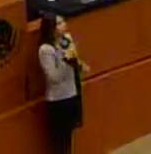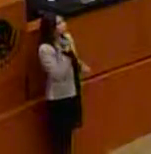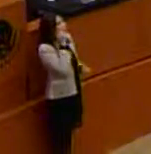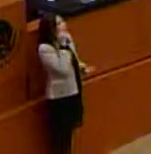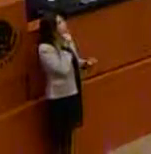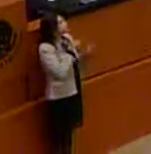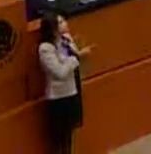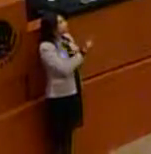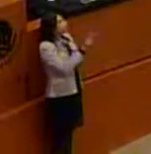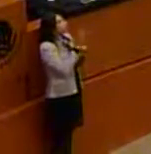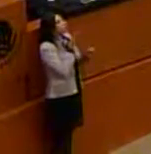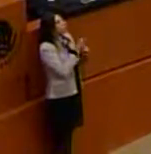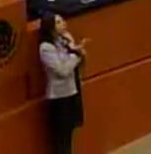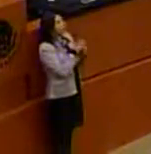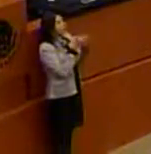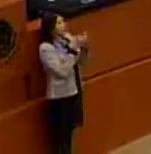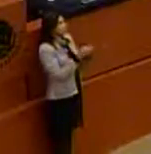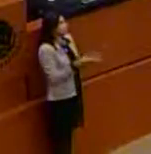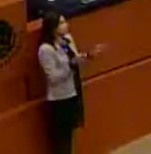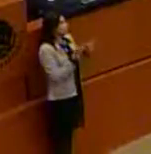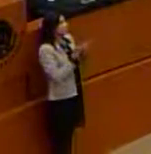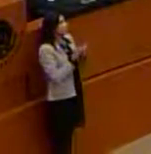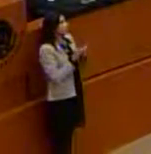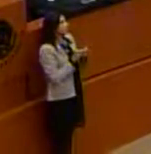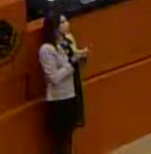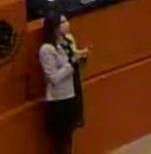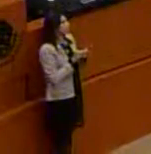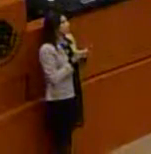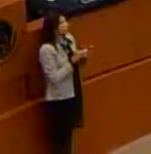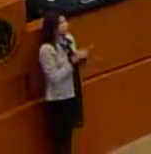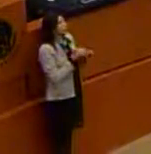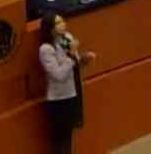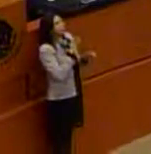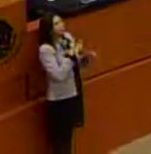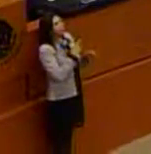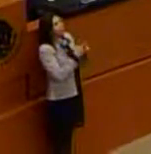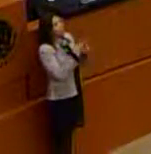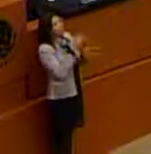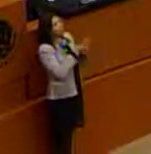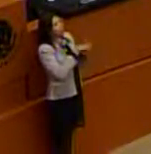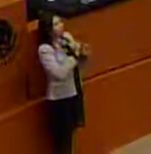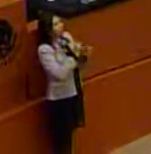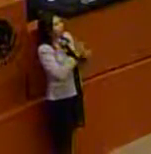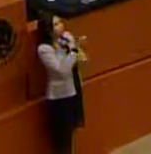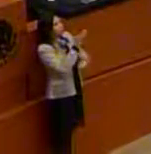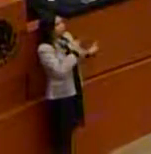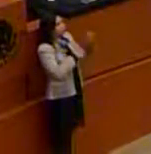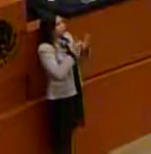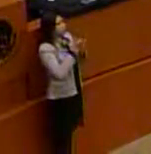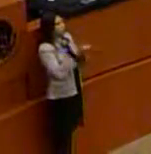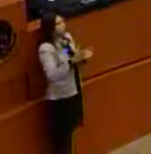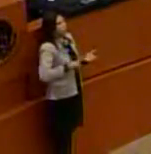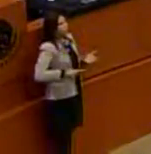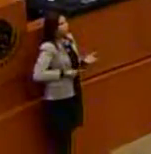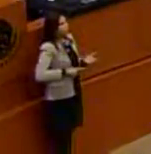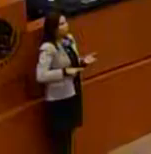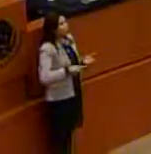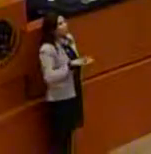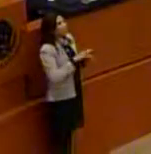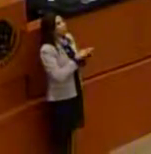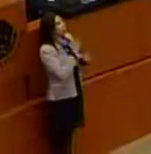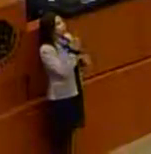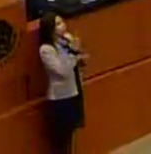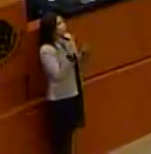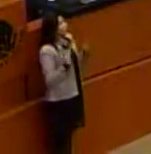as the basic goal of a basic income, is the liberation of the individual from many kinds